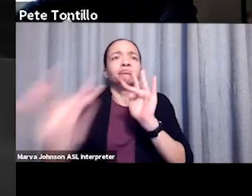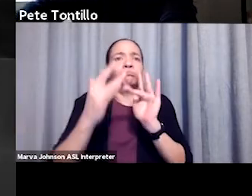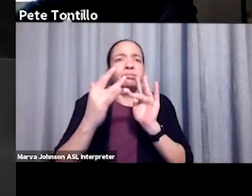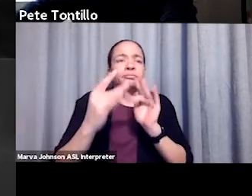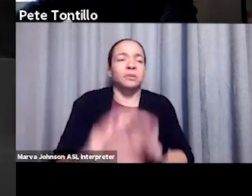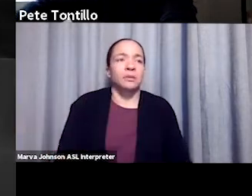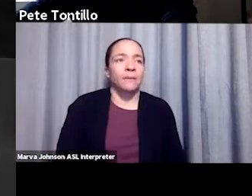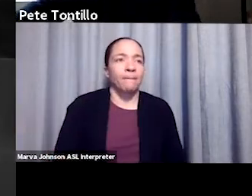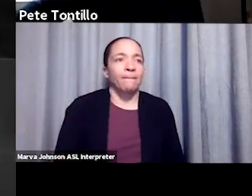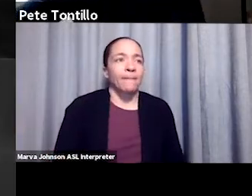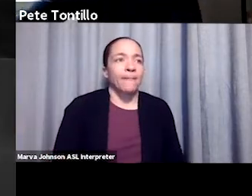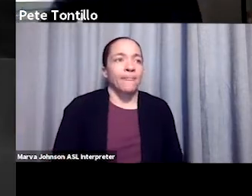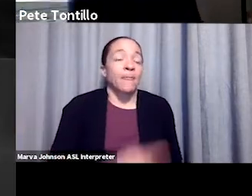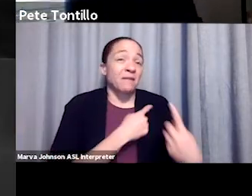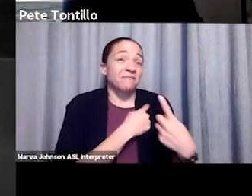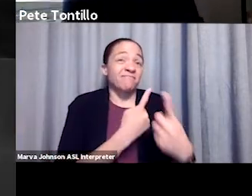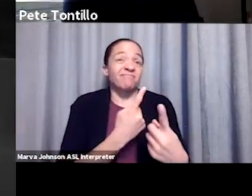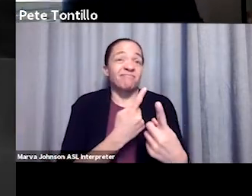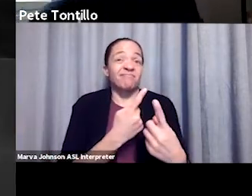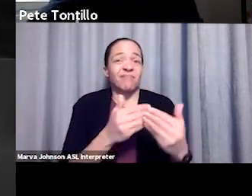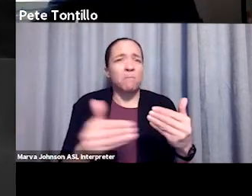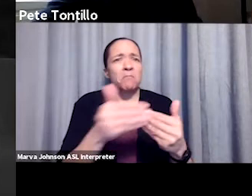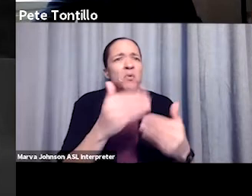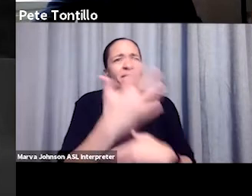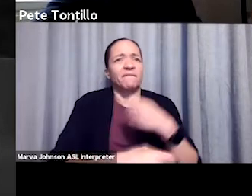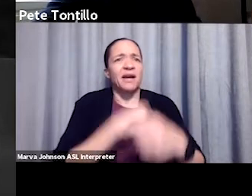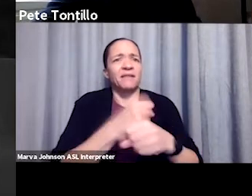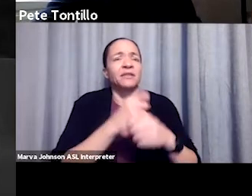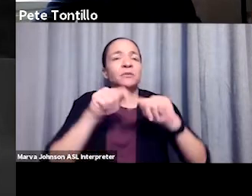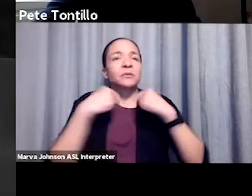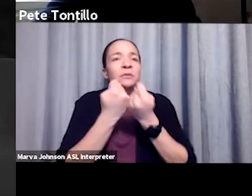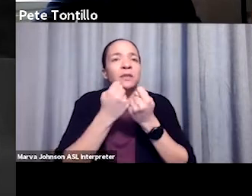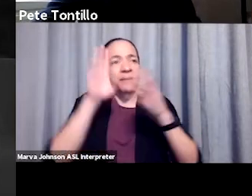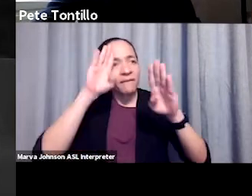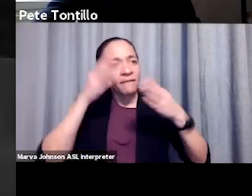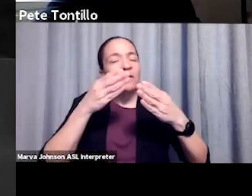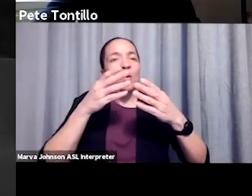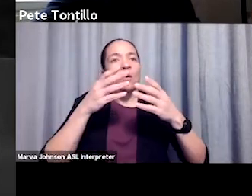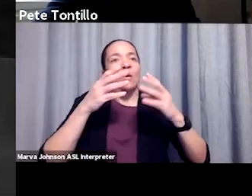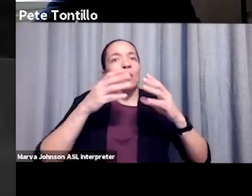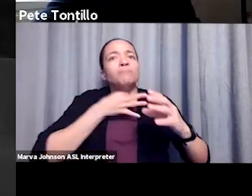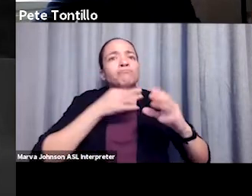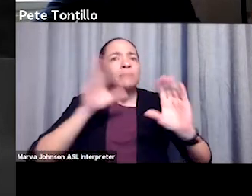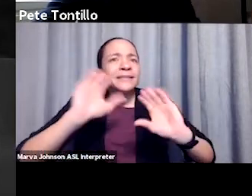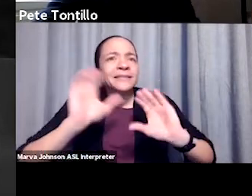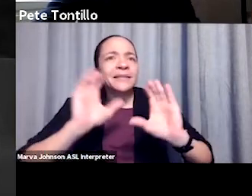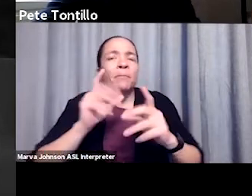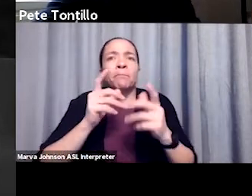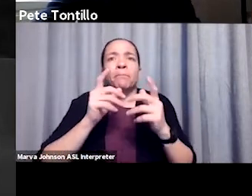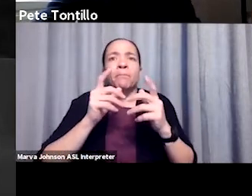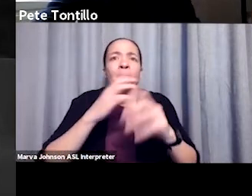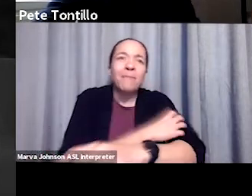So for more than 5 years now, our team on American Aspirations has been focused on exploring simple but powerful questions like